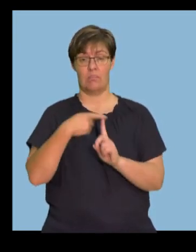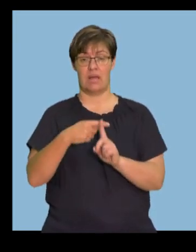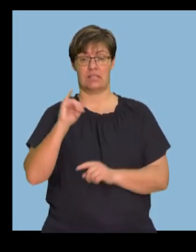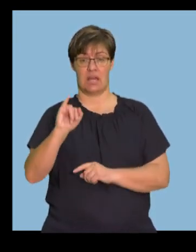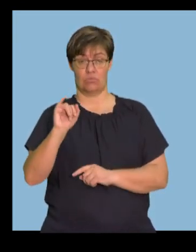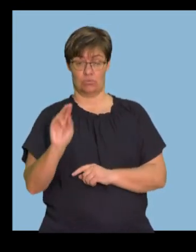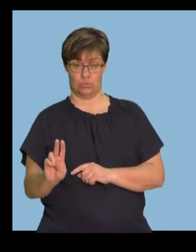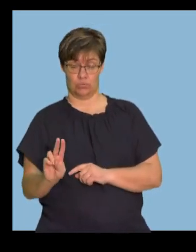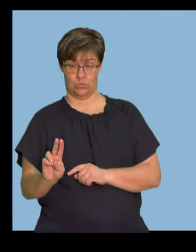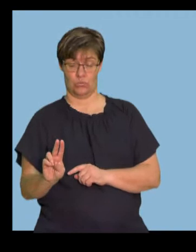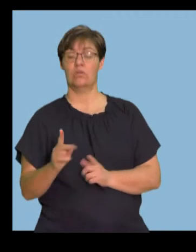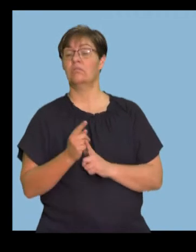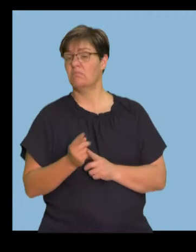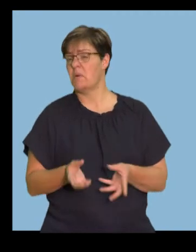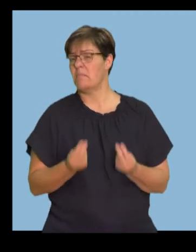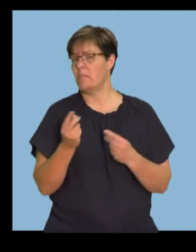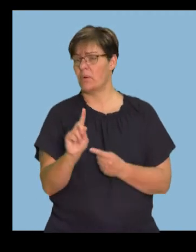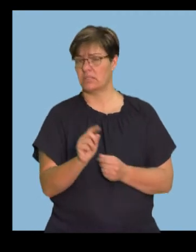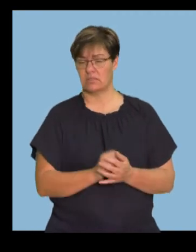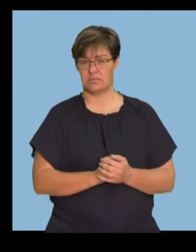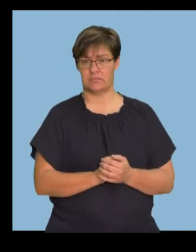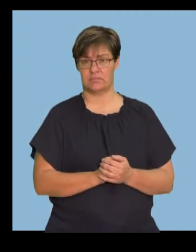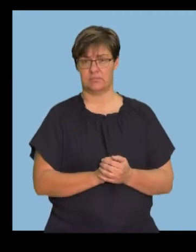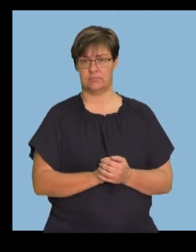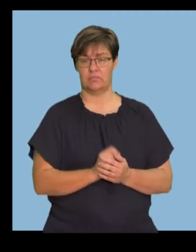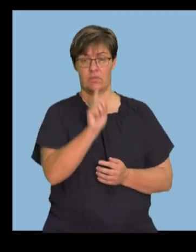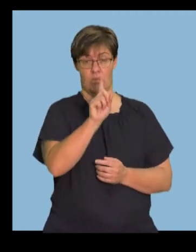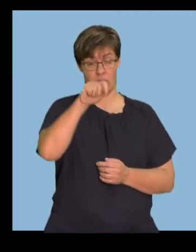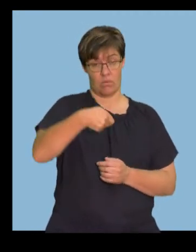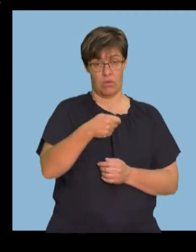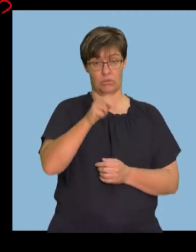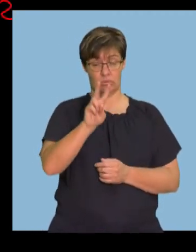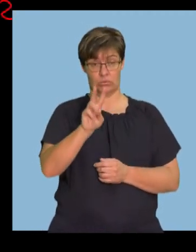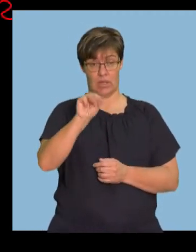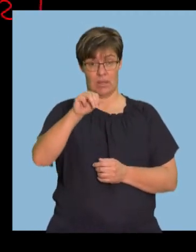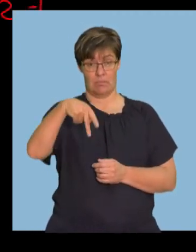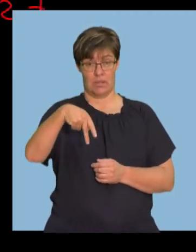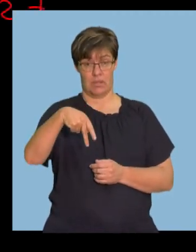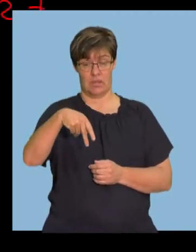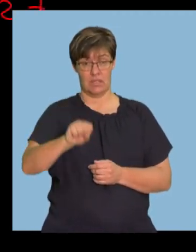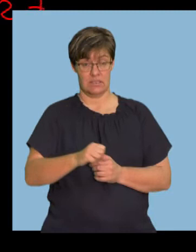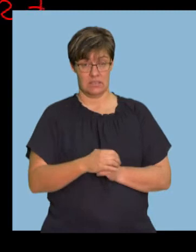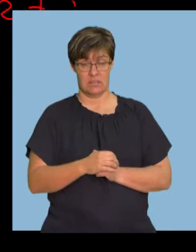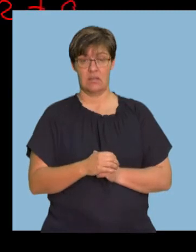current 2. So in this case, what do we have? It's 1,2 amperes plus